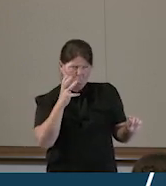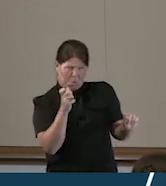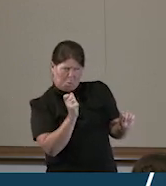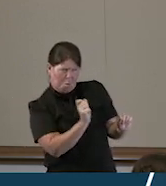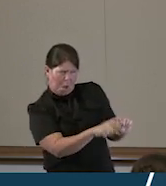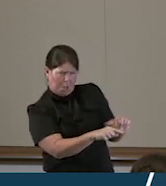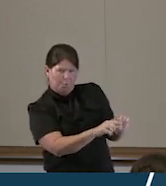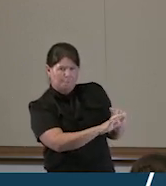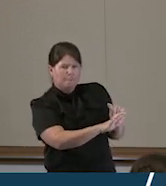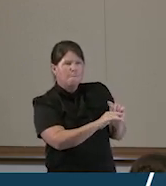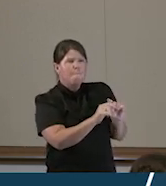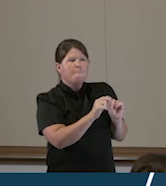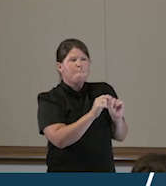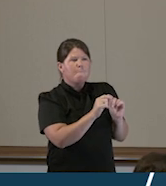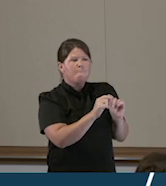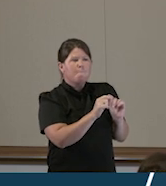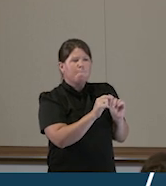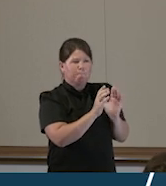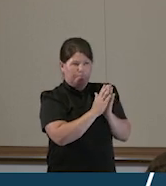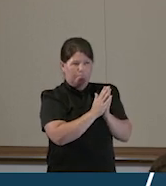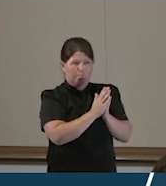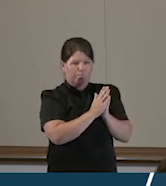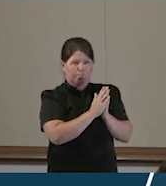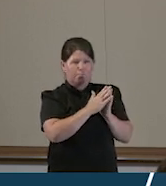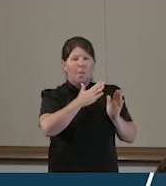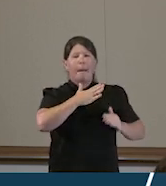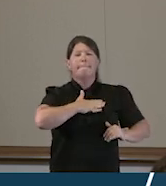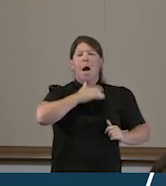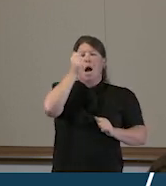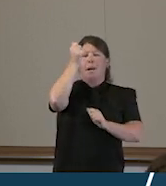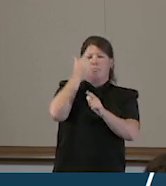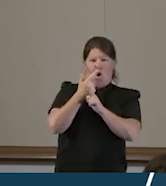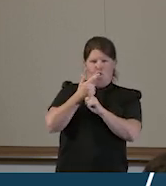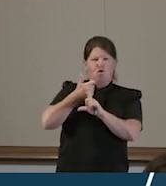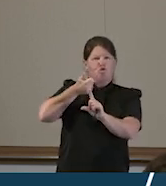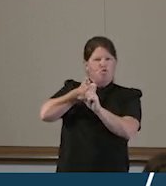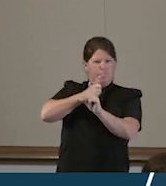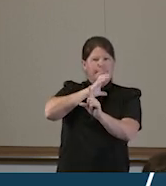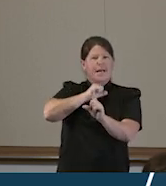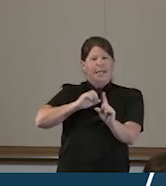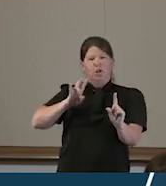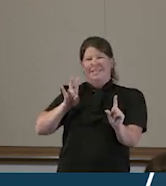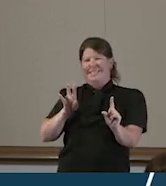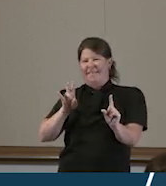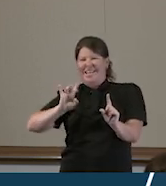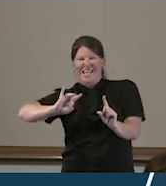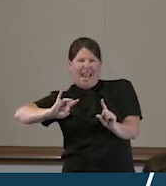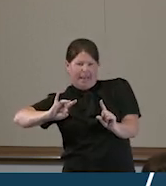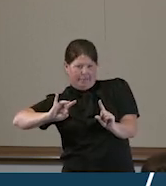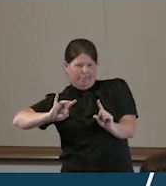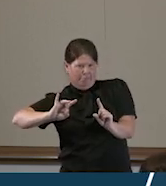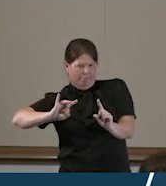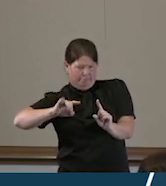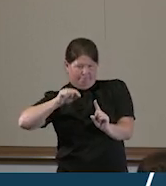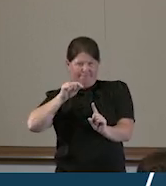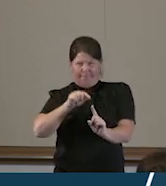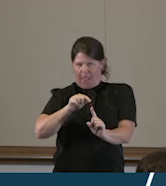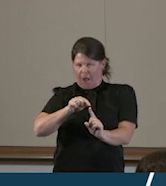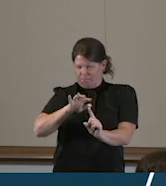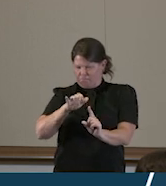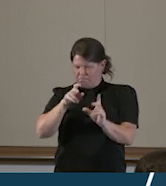one person. In my case, my brother is 78. Okay. And so,